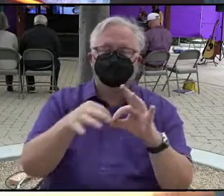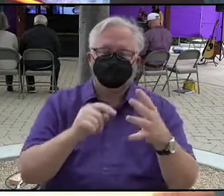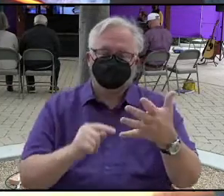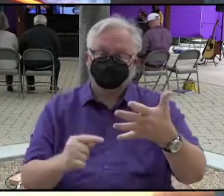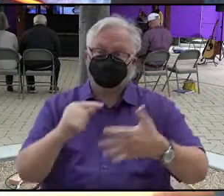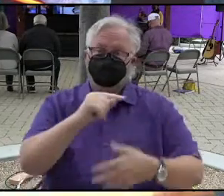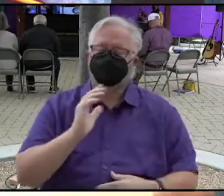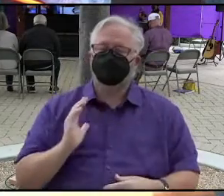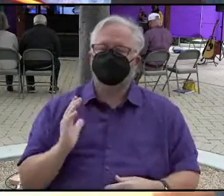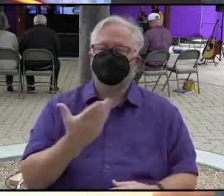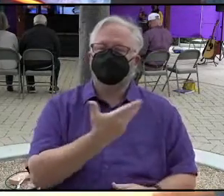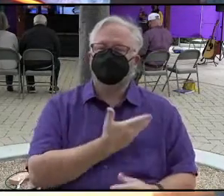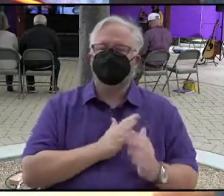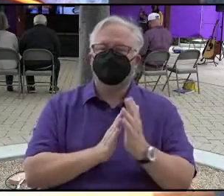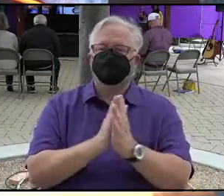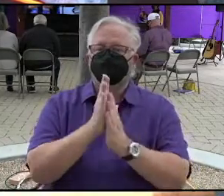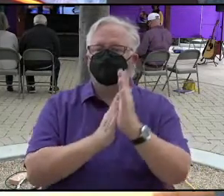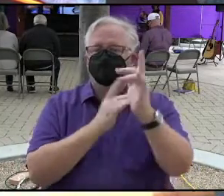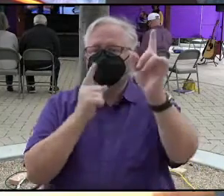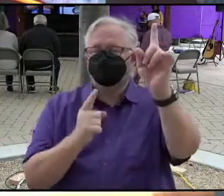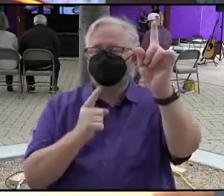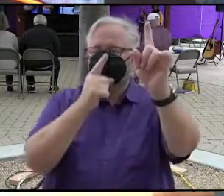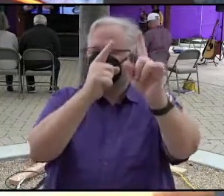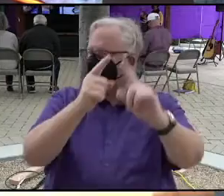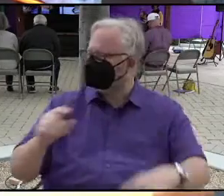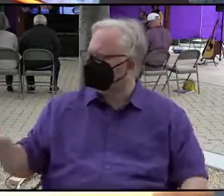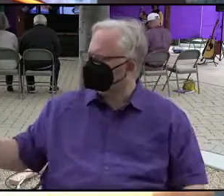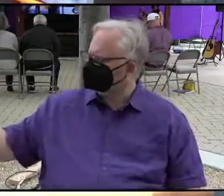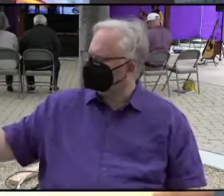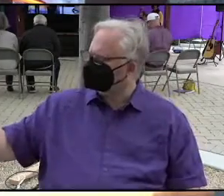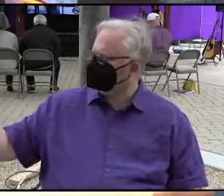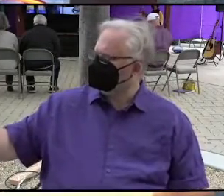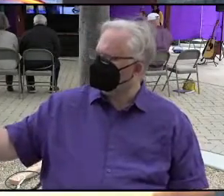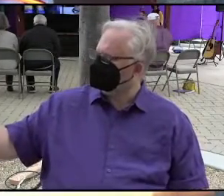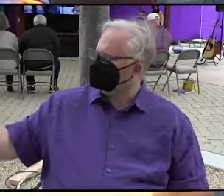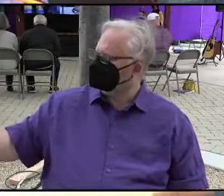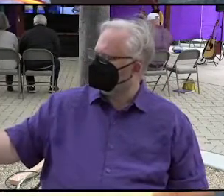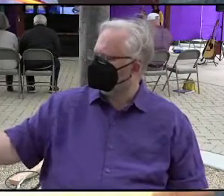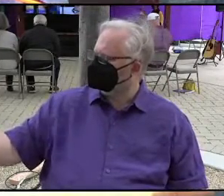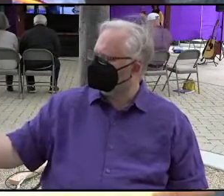in fellowship. This is our aspiration.